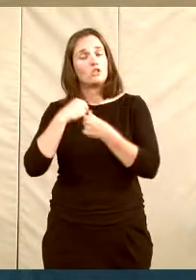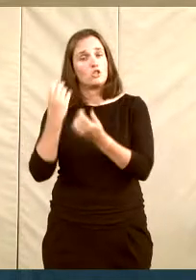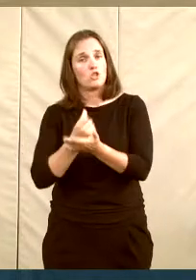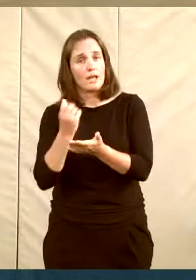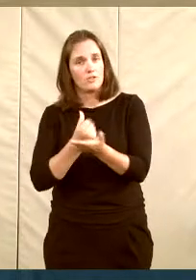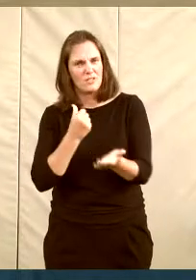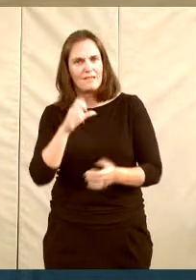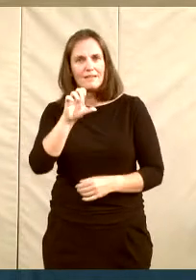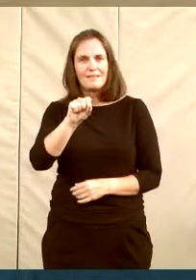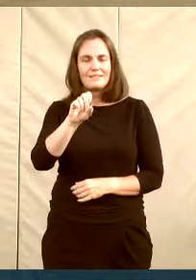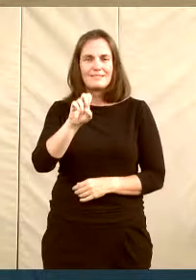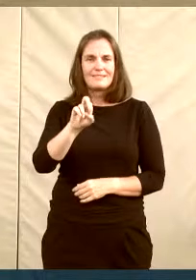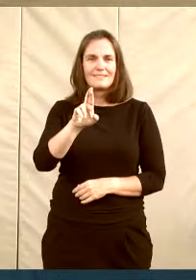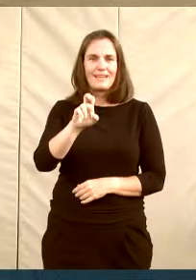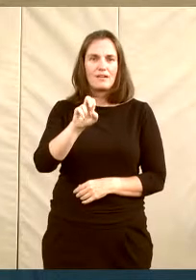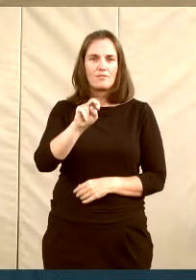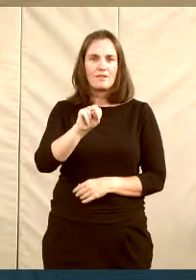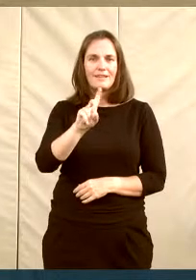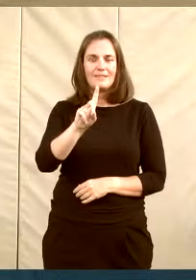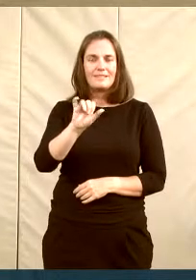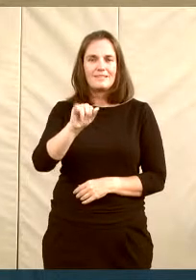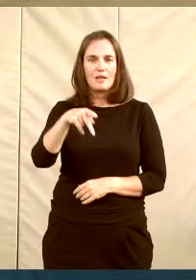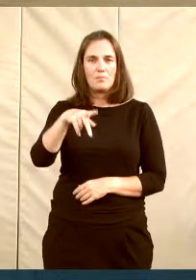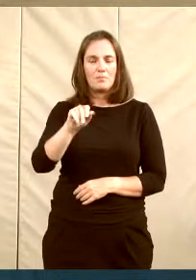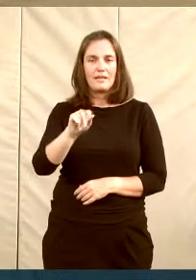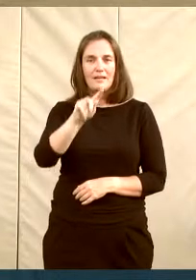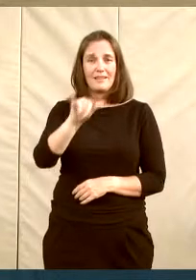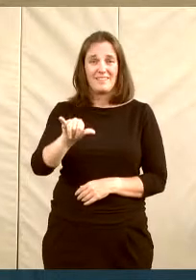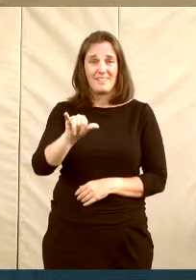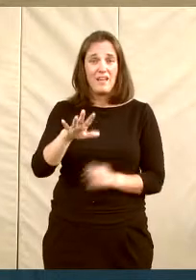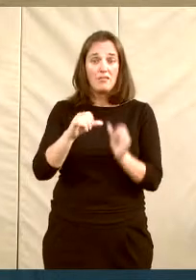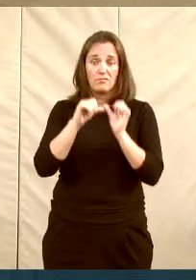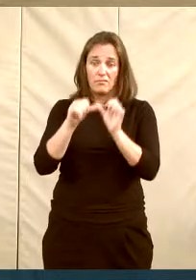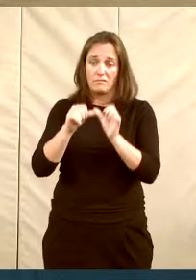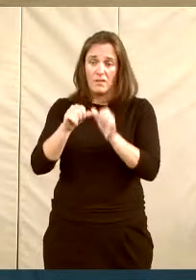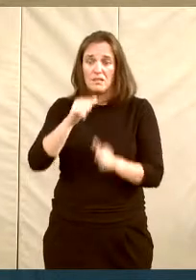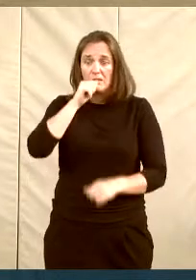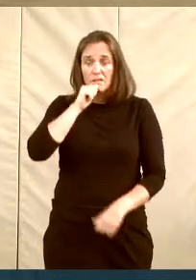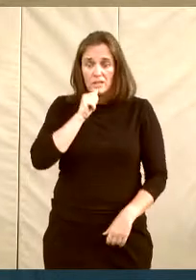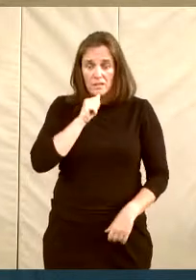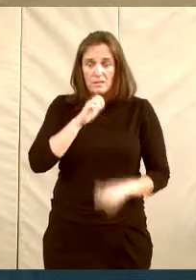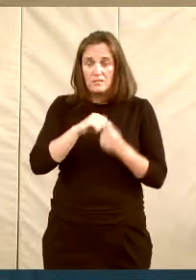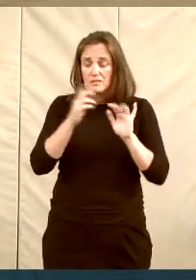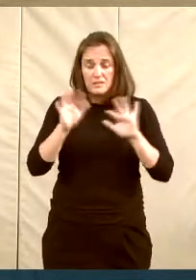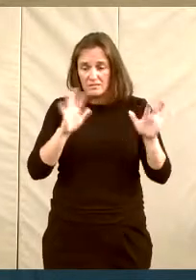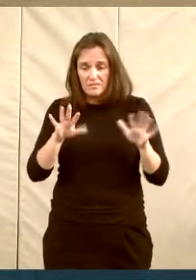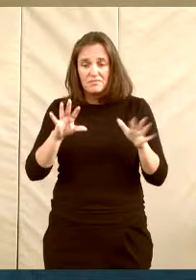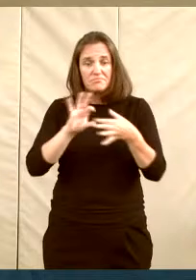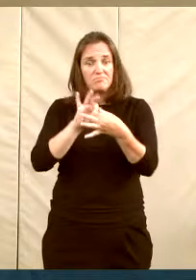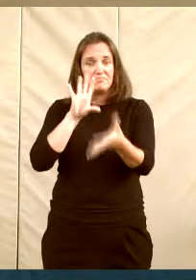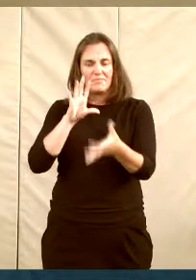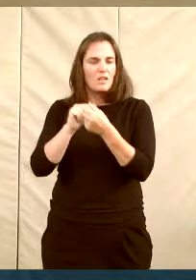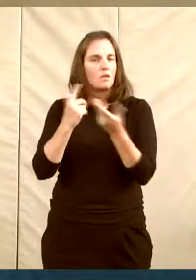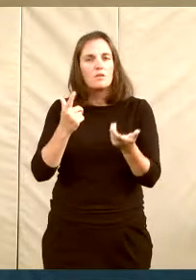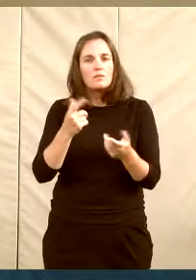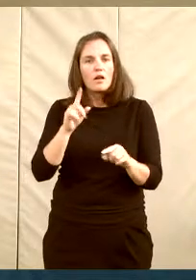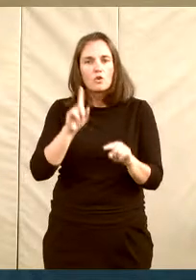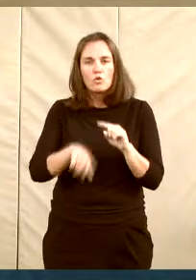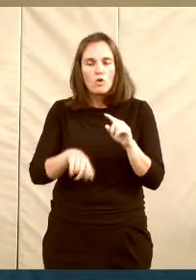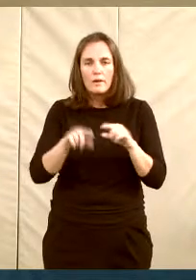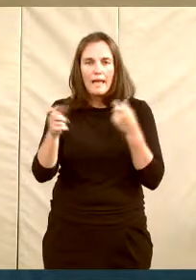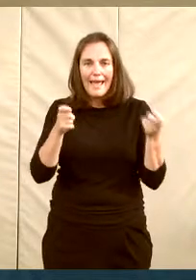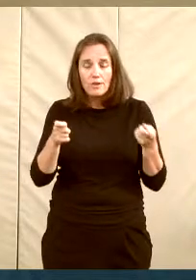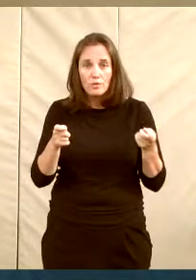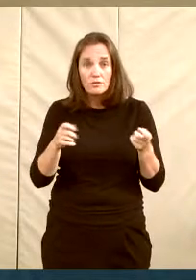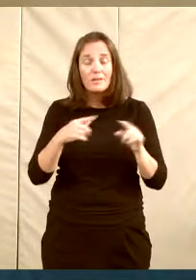The thought of prolonged disappointment and disconnection was simply unacceptable. Over 2 years later, while I feel we